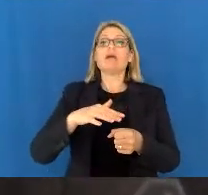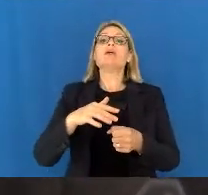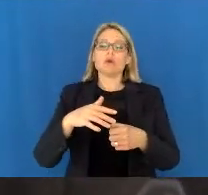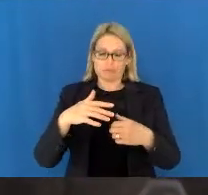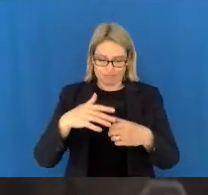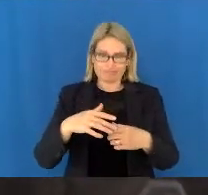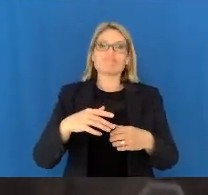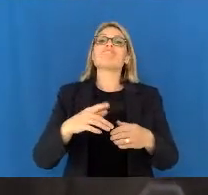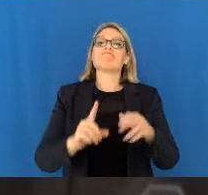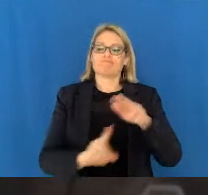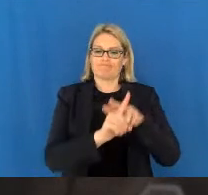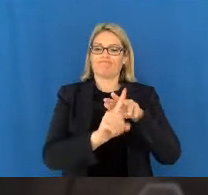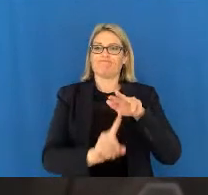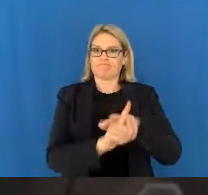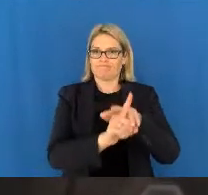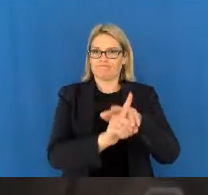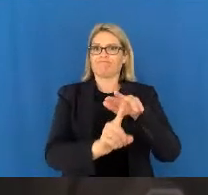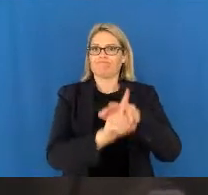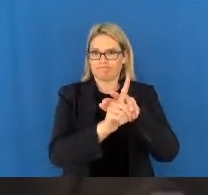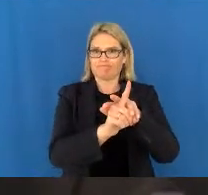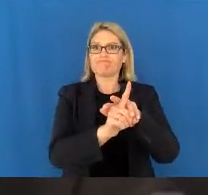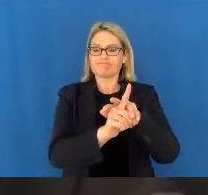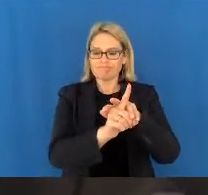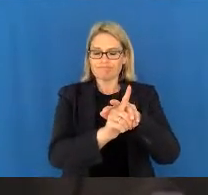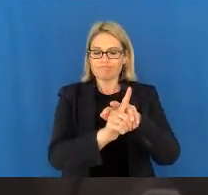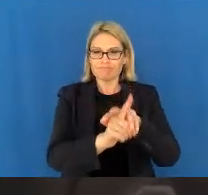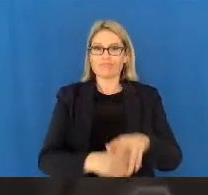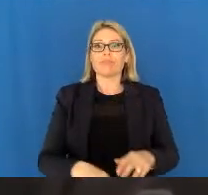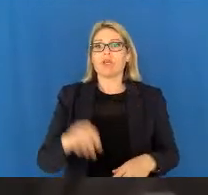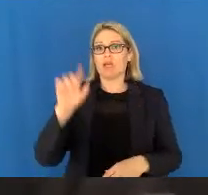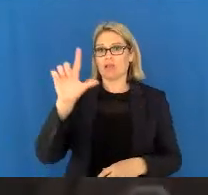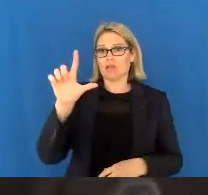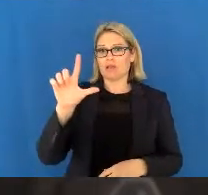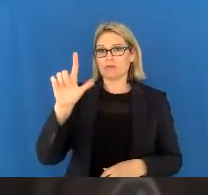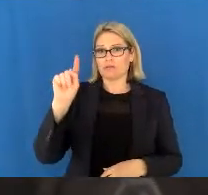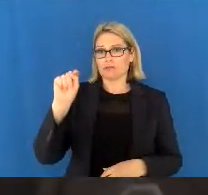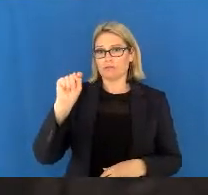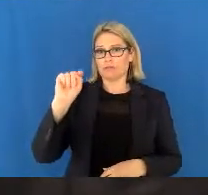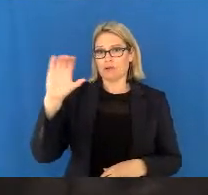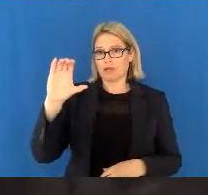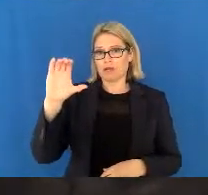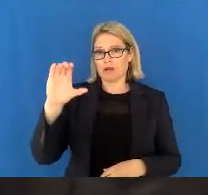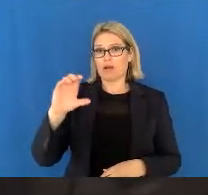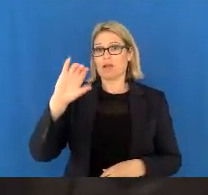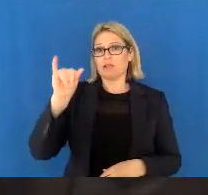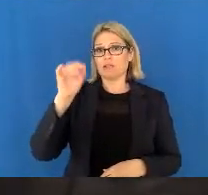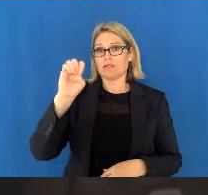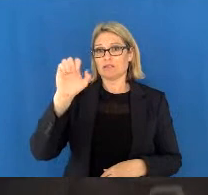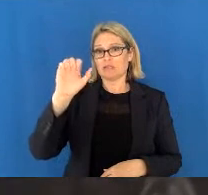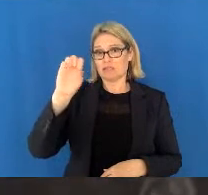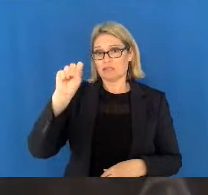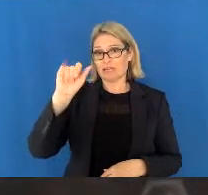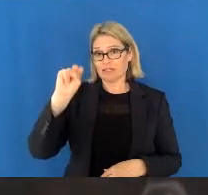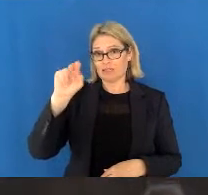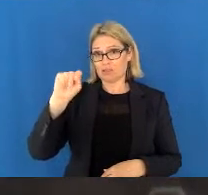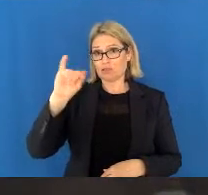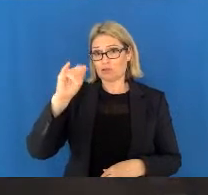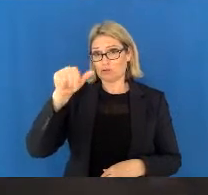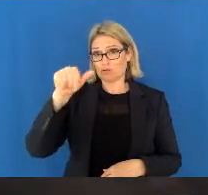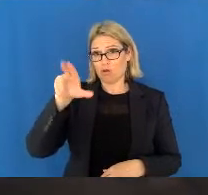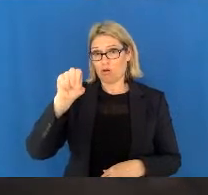there. In the long-term care homes at the St. Jacques area and the long